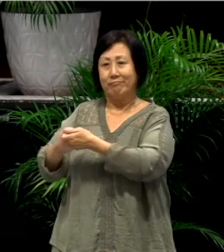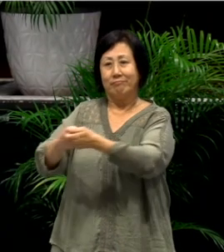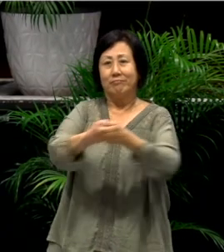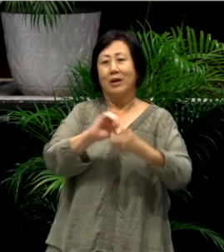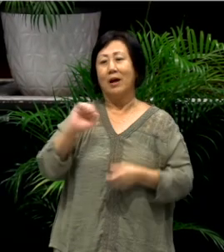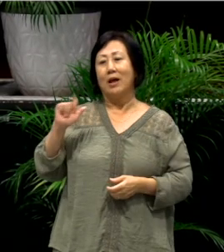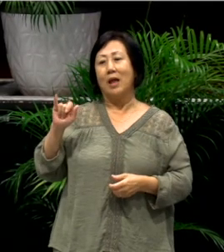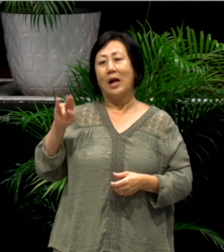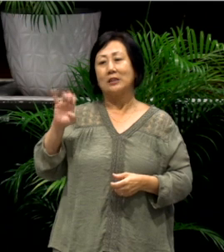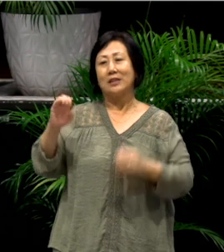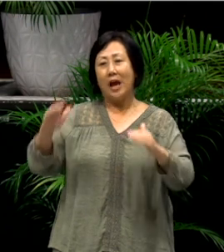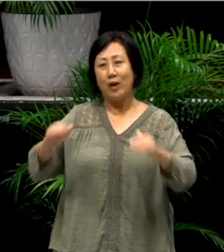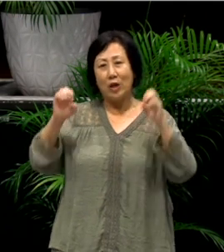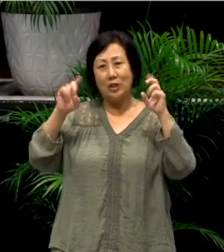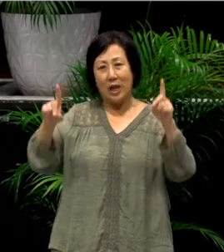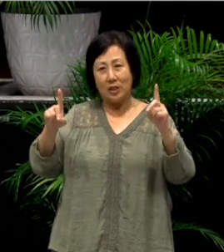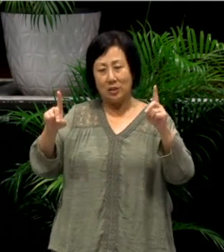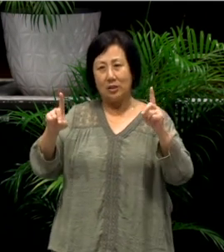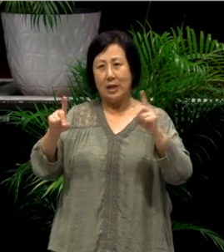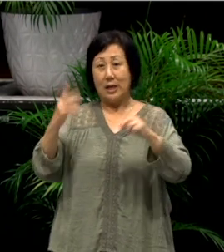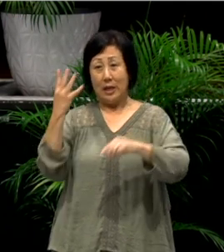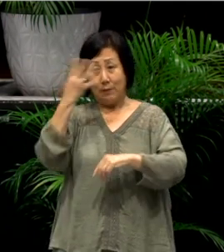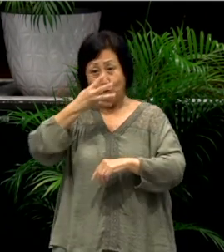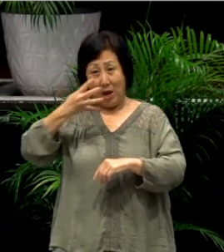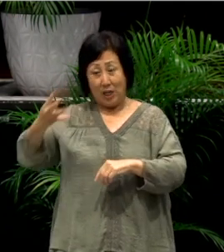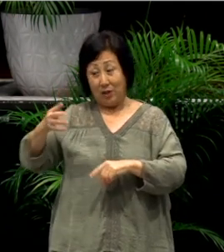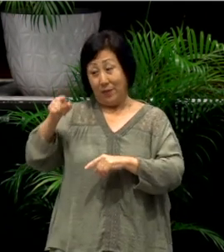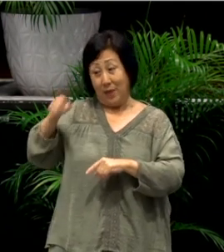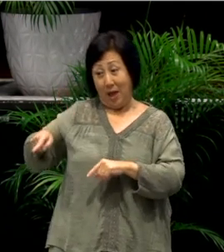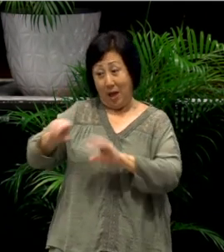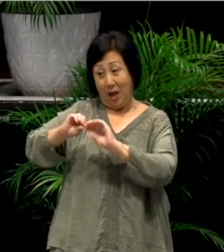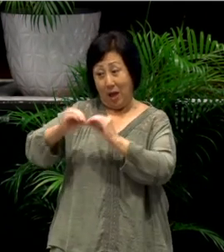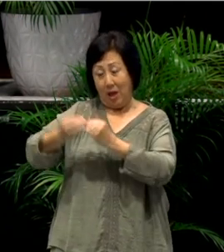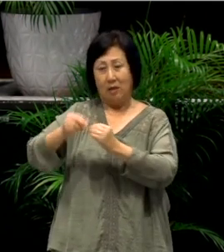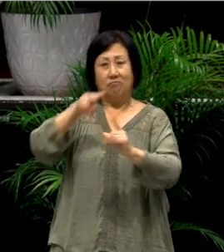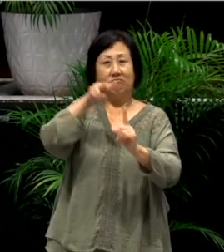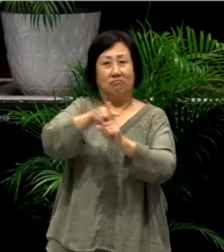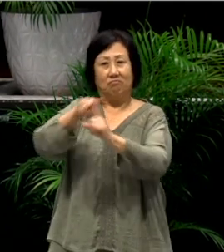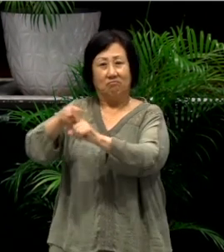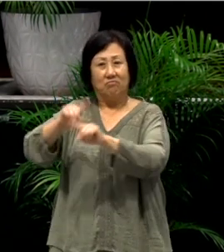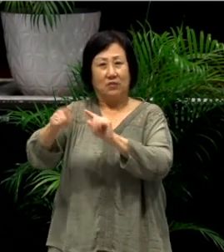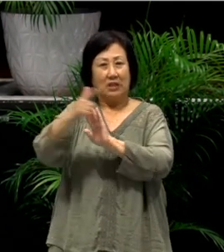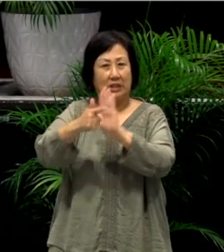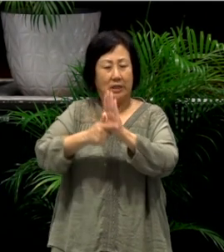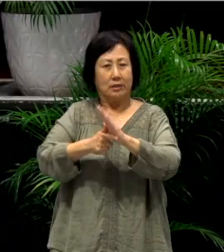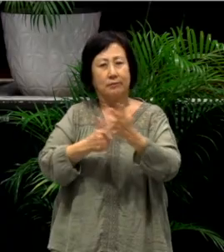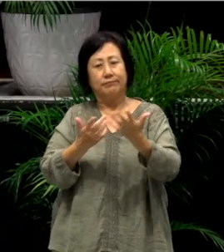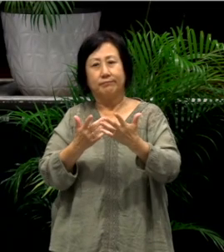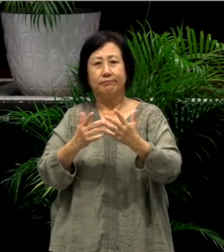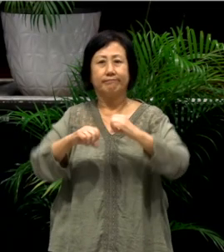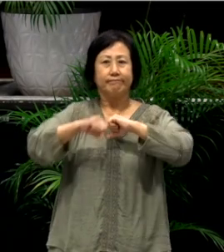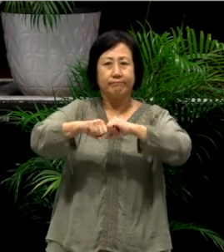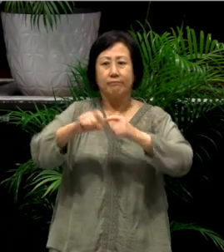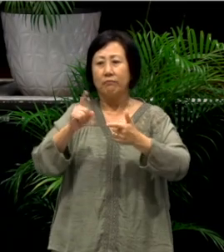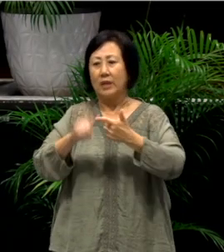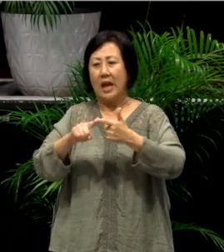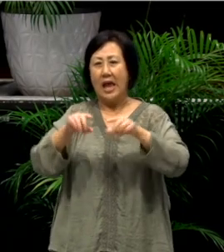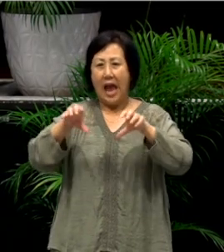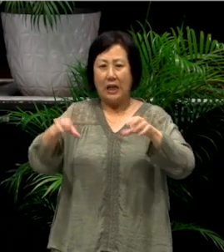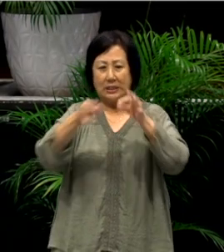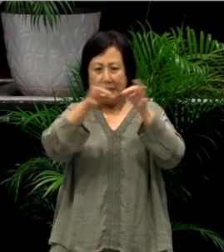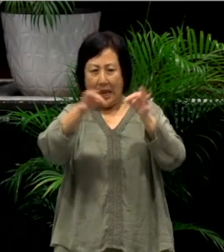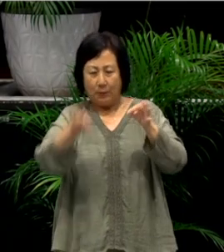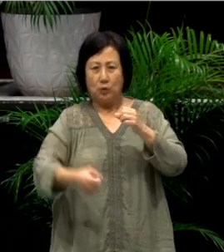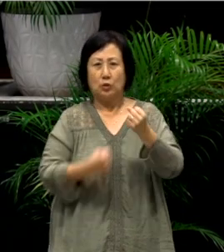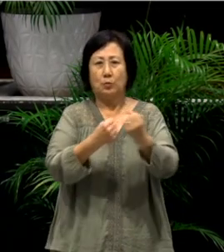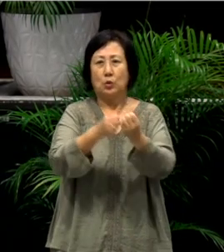Higher Education and Immigration. And they have filed amicus briefs and have issued action statements that support